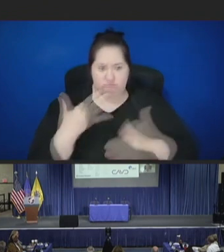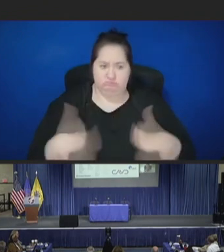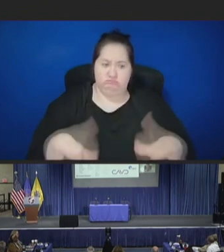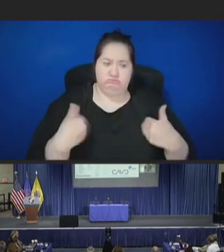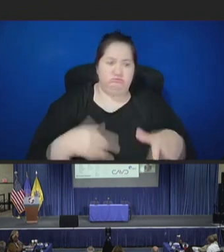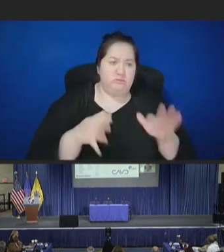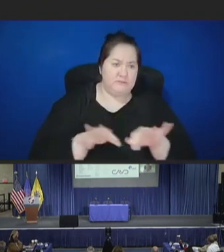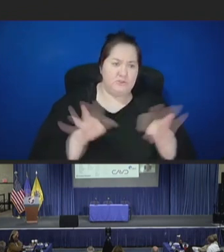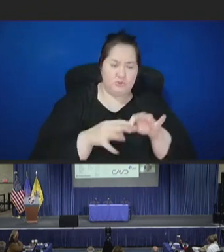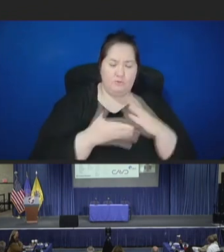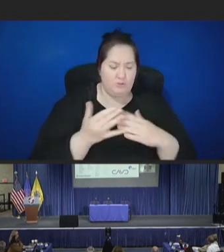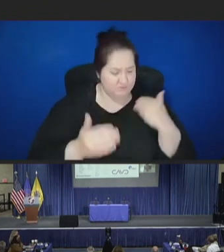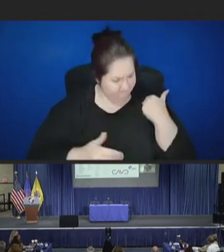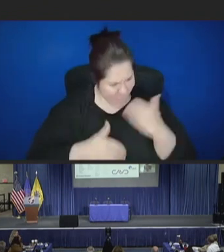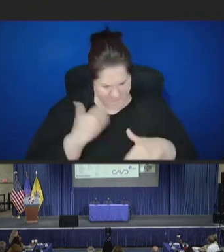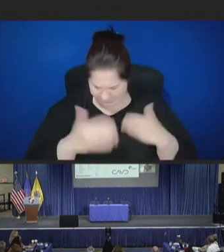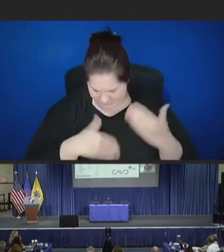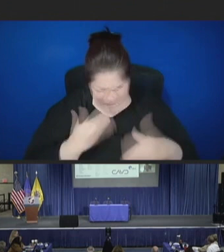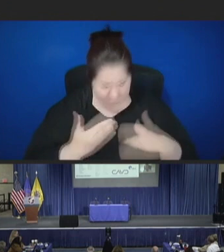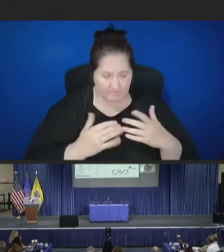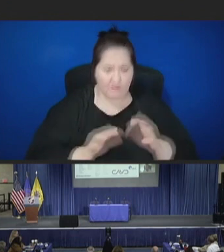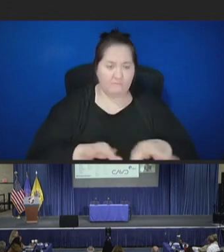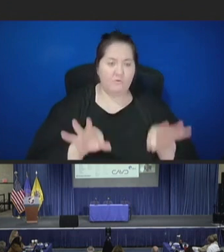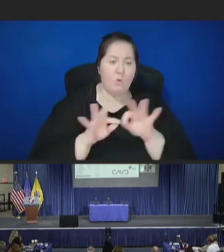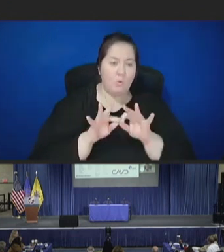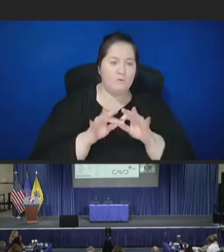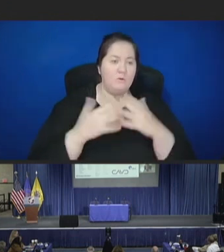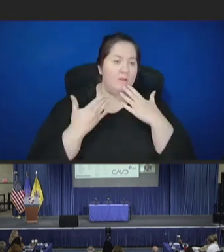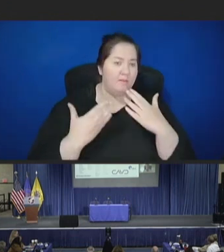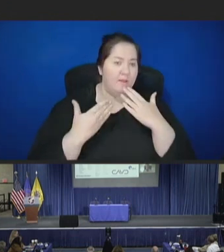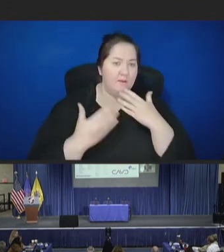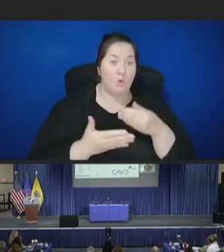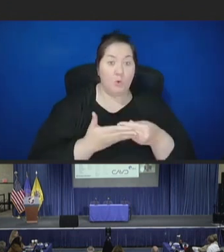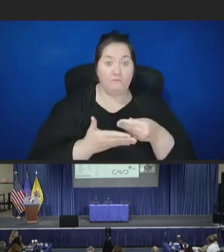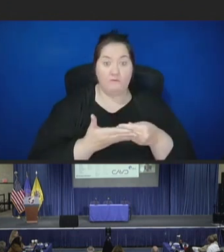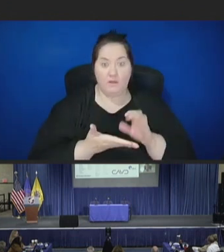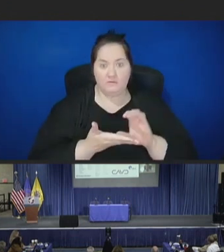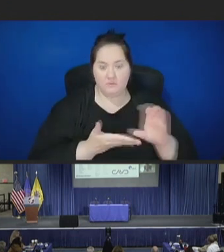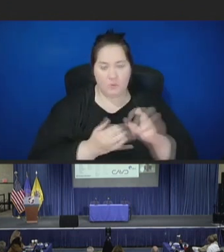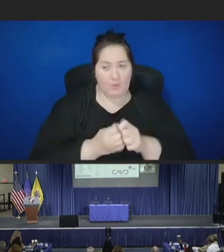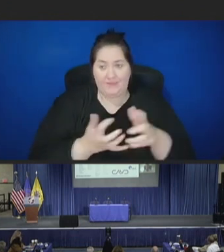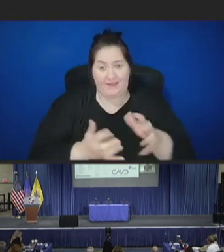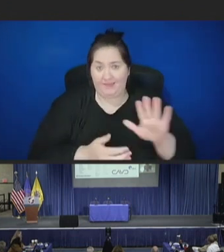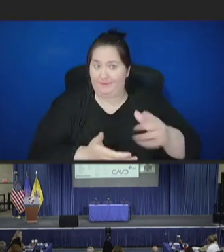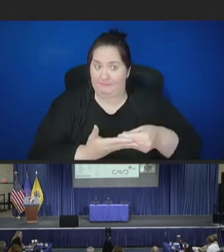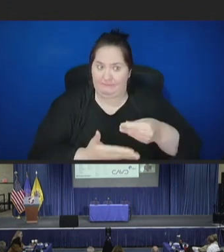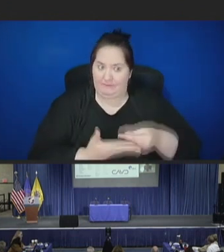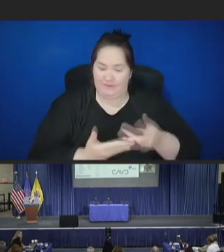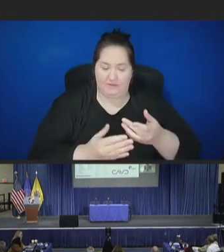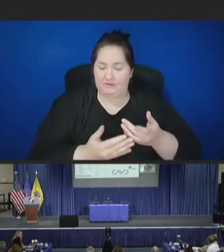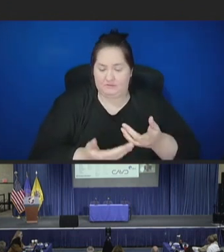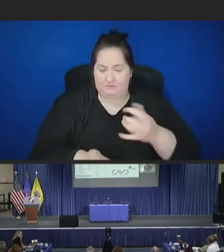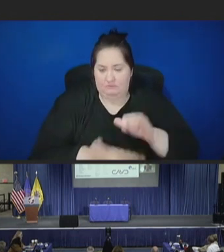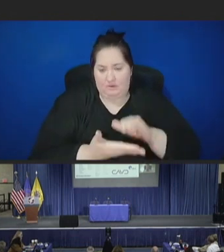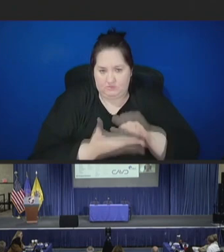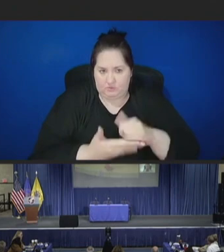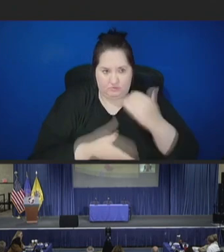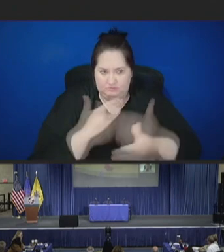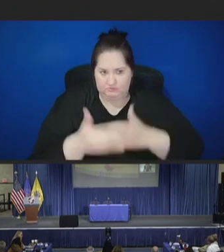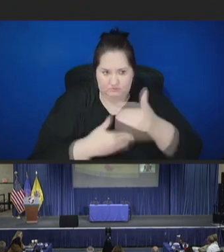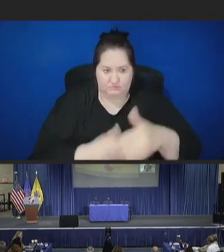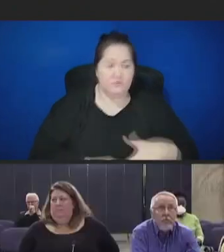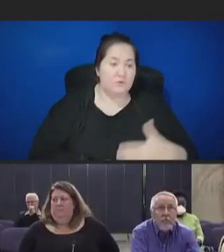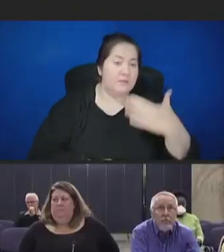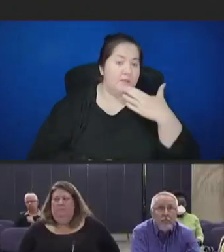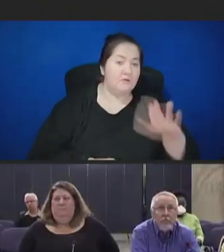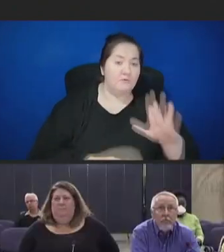to move this project along. And of course, I'd like to thank the funders, without whom none of this would have been possible. And thank you for